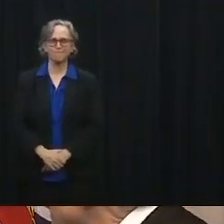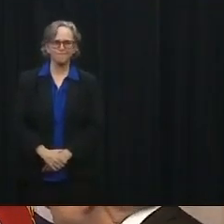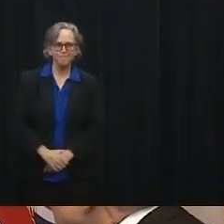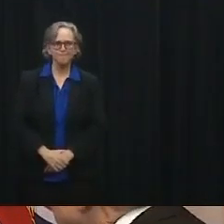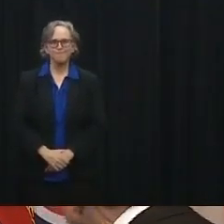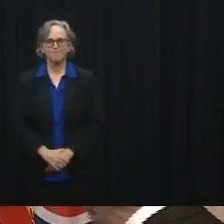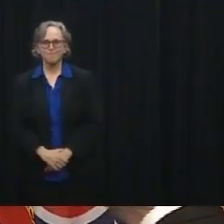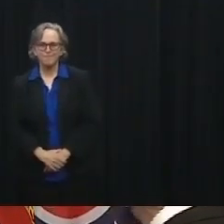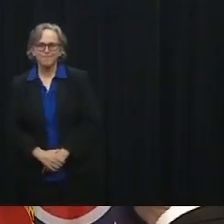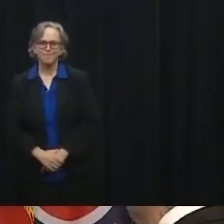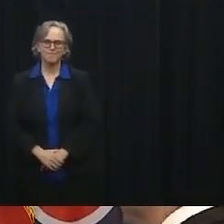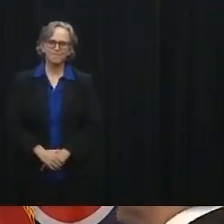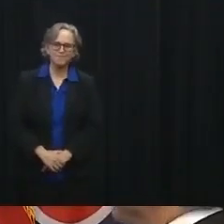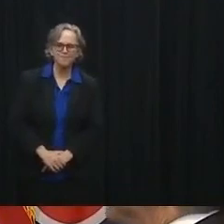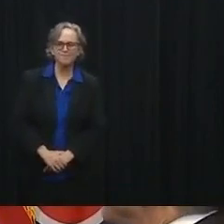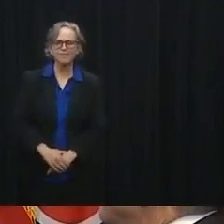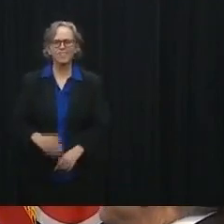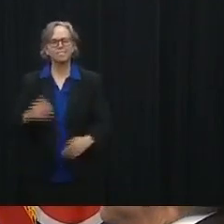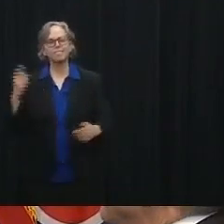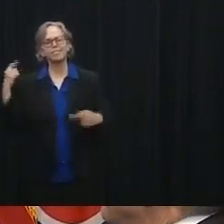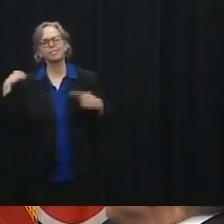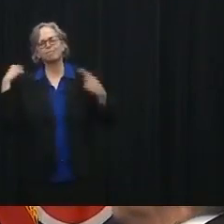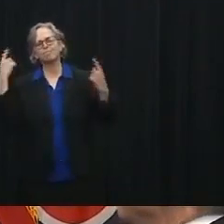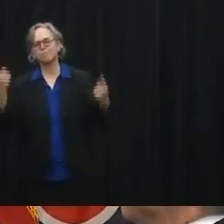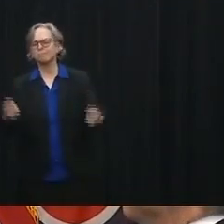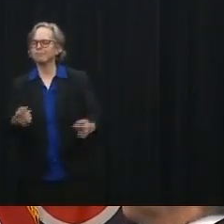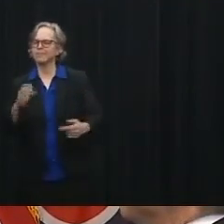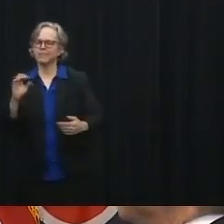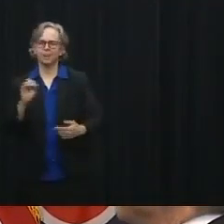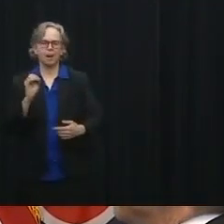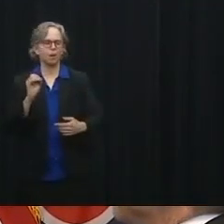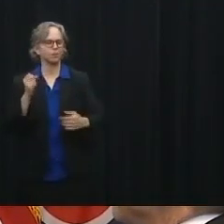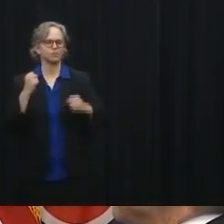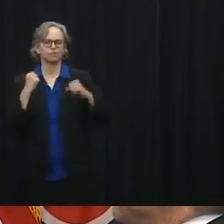We've always been Ohio strong.